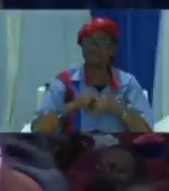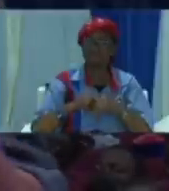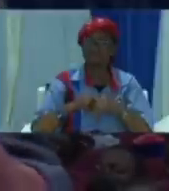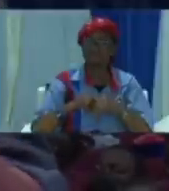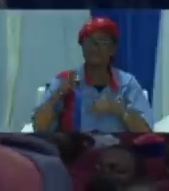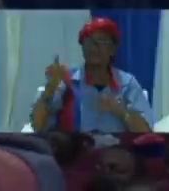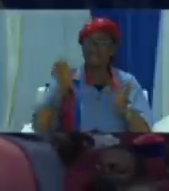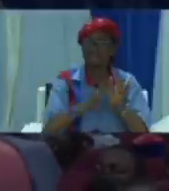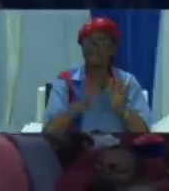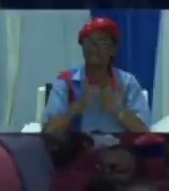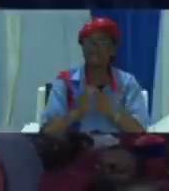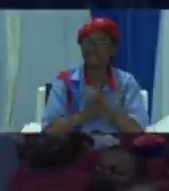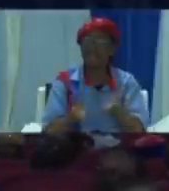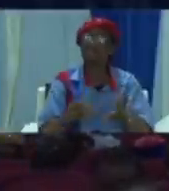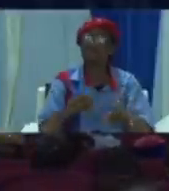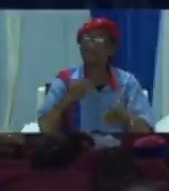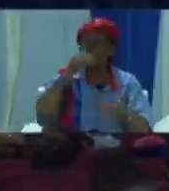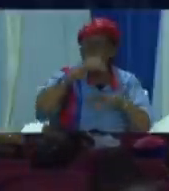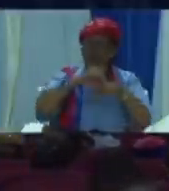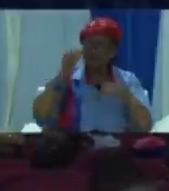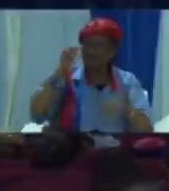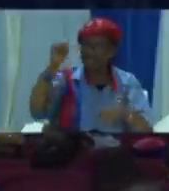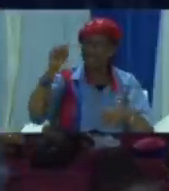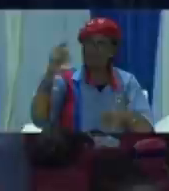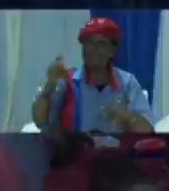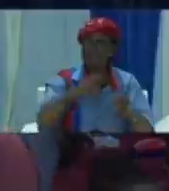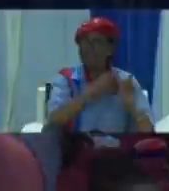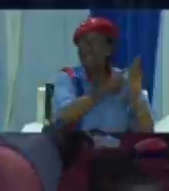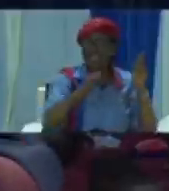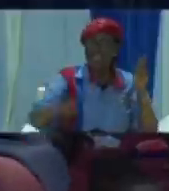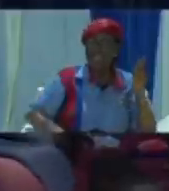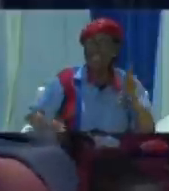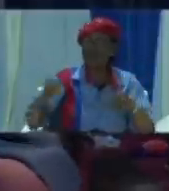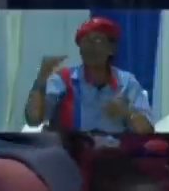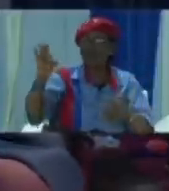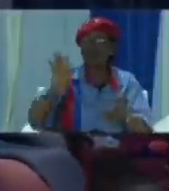Bible calls him the King of Glory.